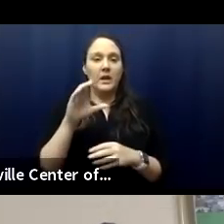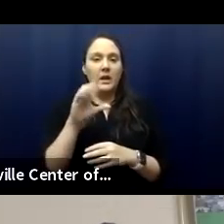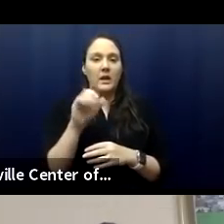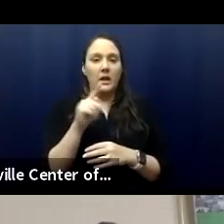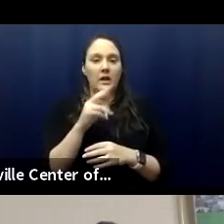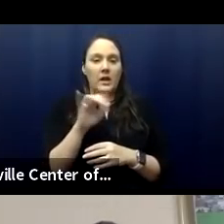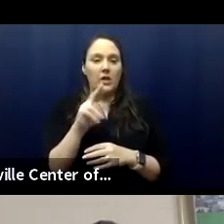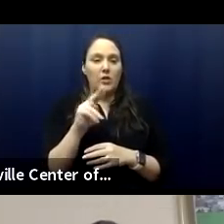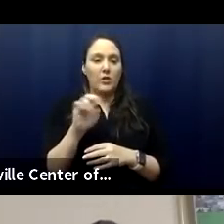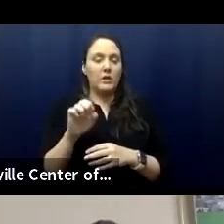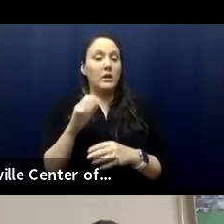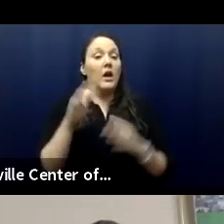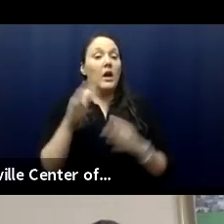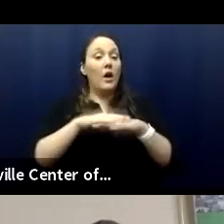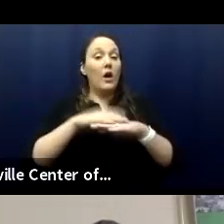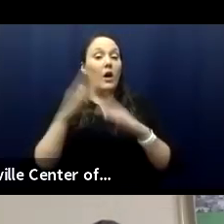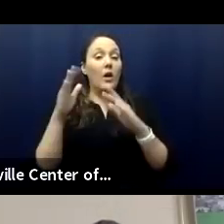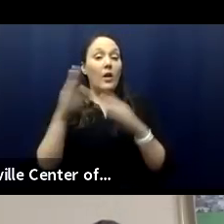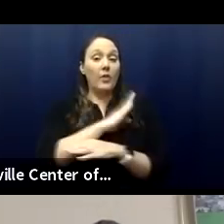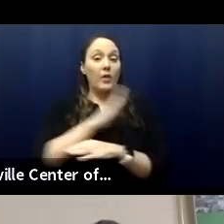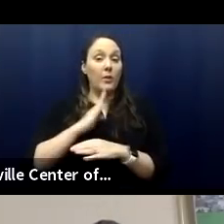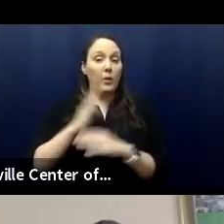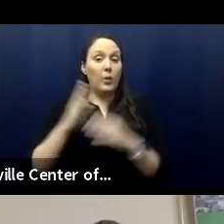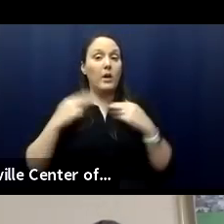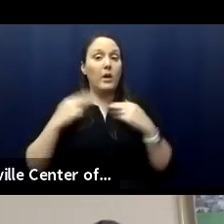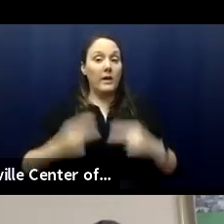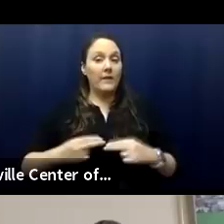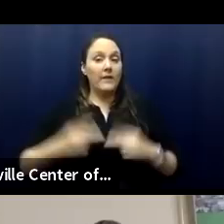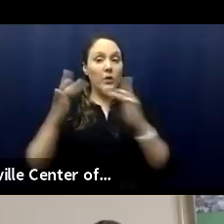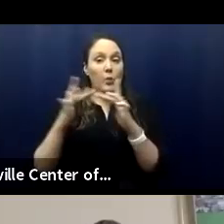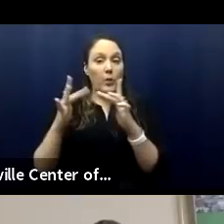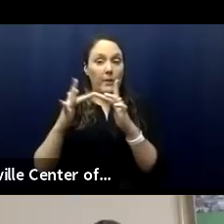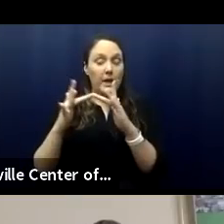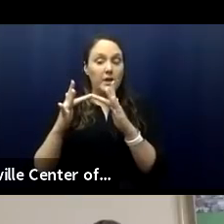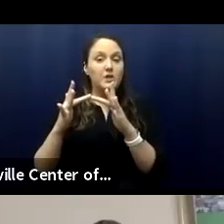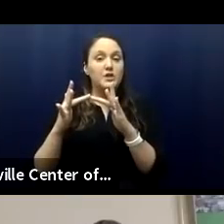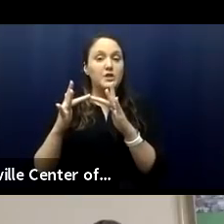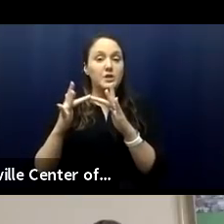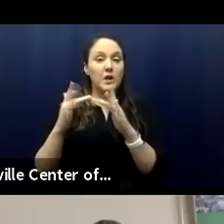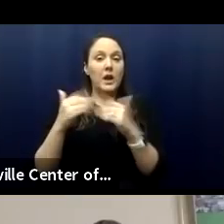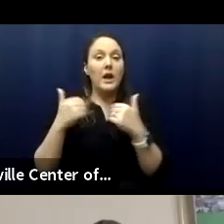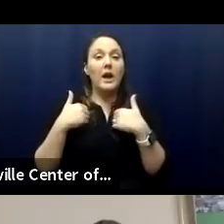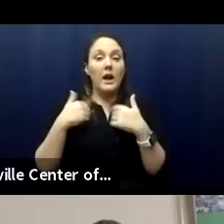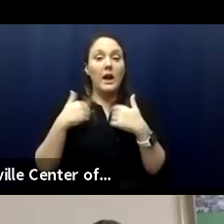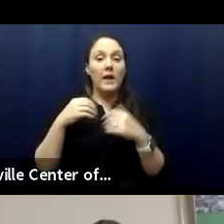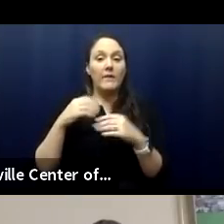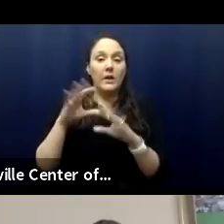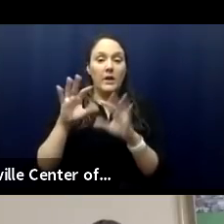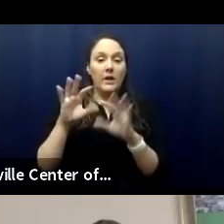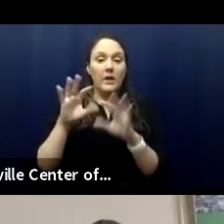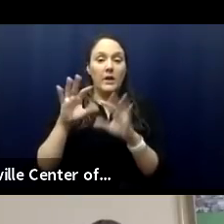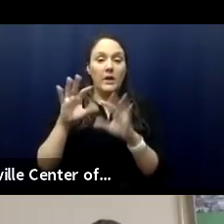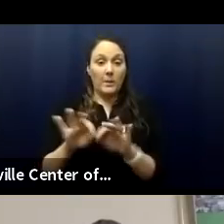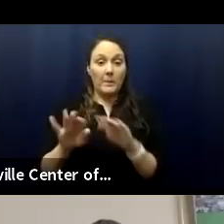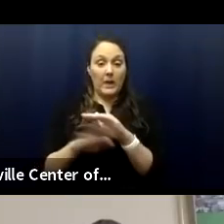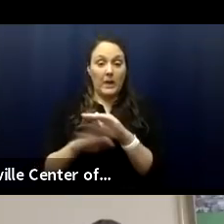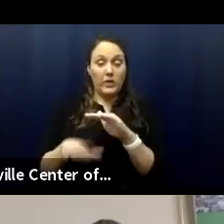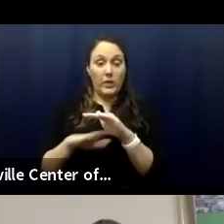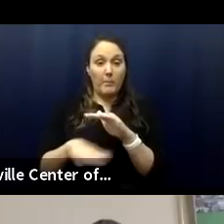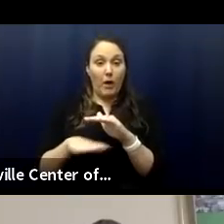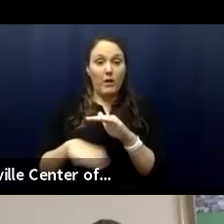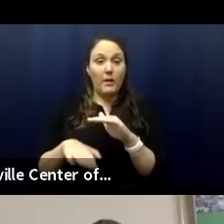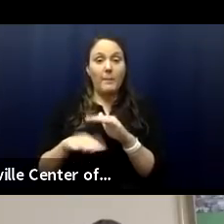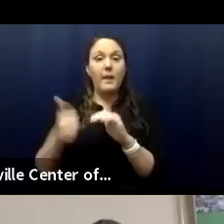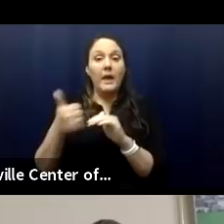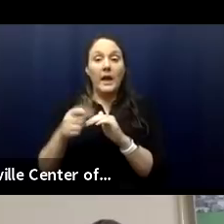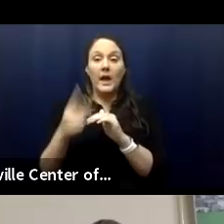of Health webpage, on our series of web pages, there is a form at the bottom of that webpage where anyone can fill that out, and